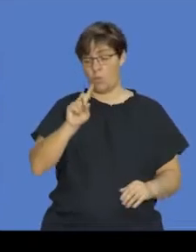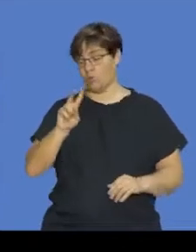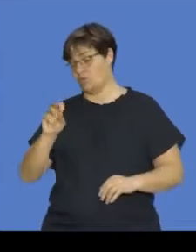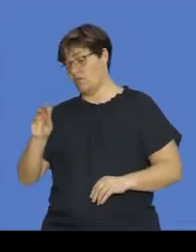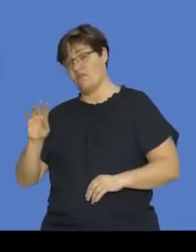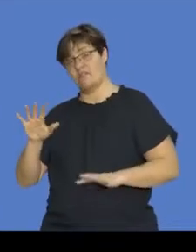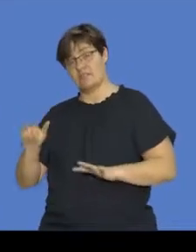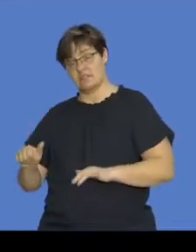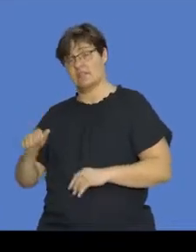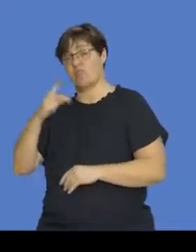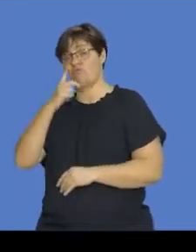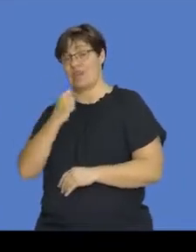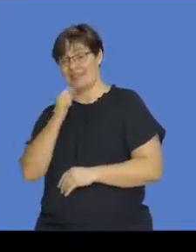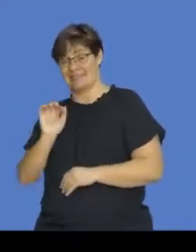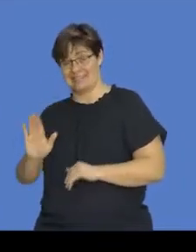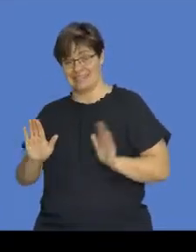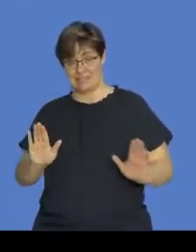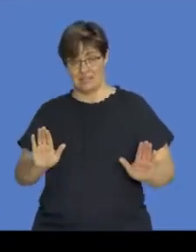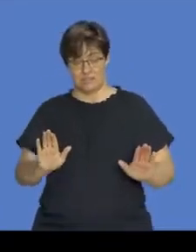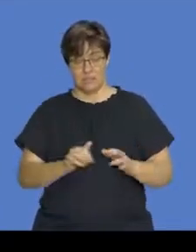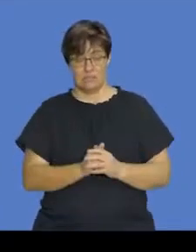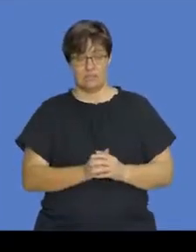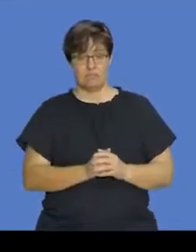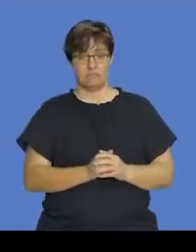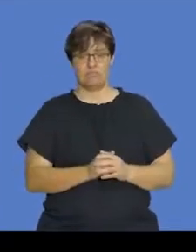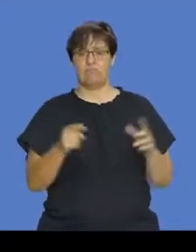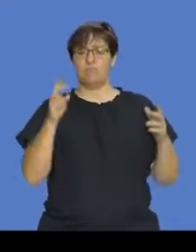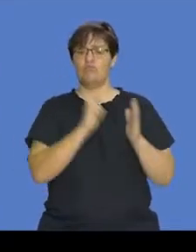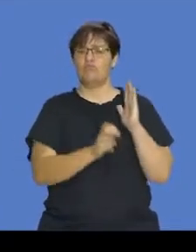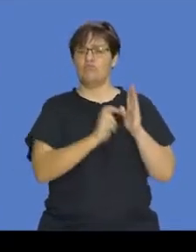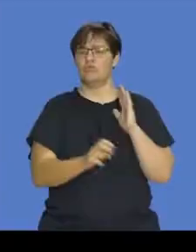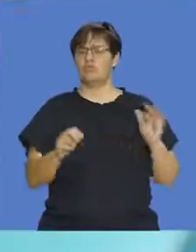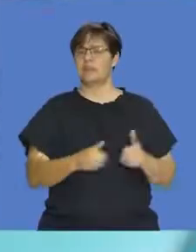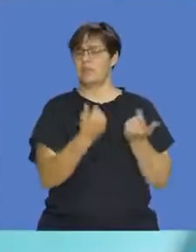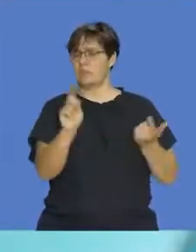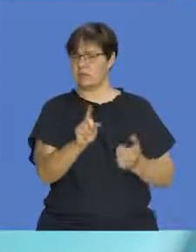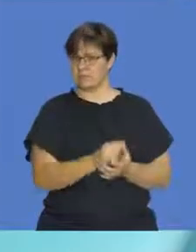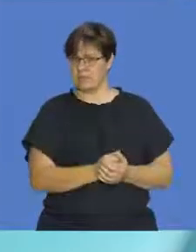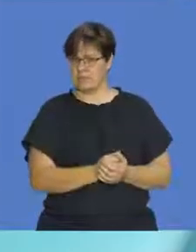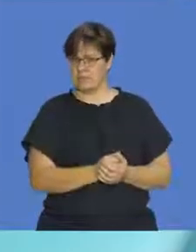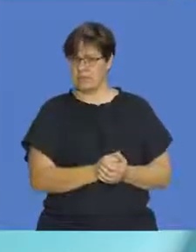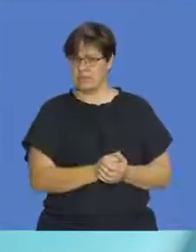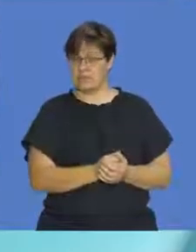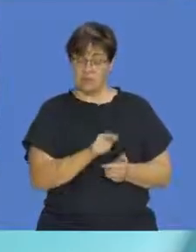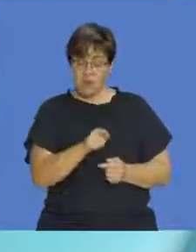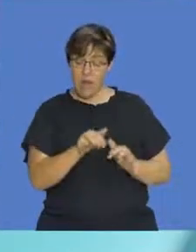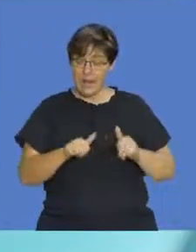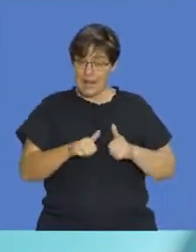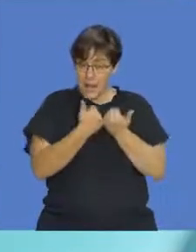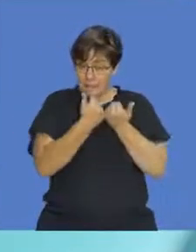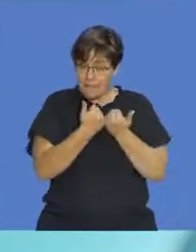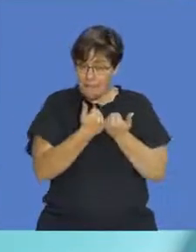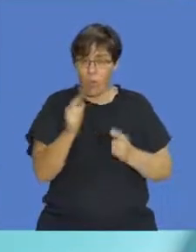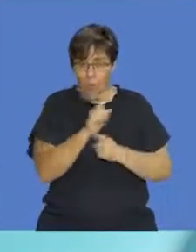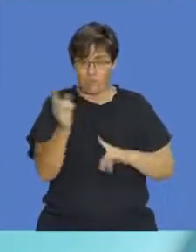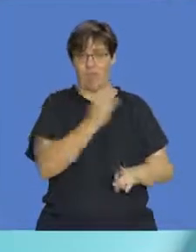6 in the red zone. Now, what are the rules of the game? Remember, the game is all